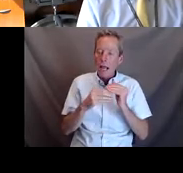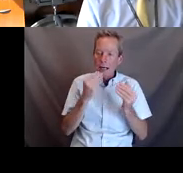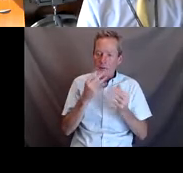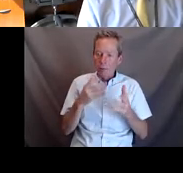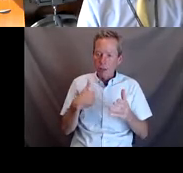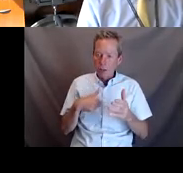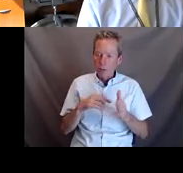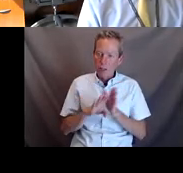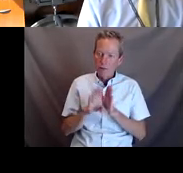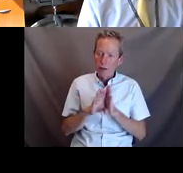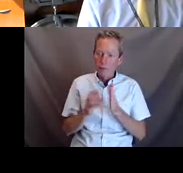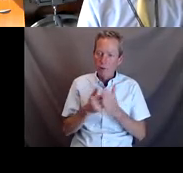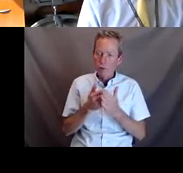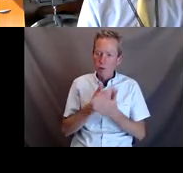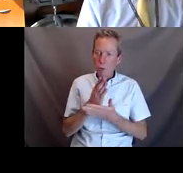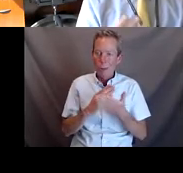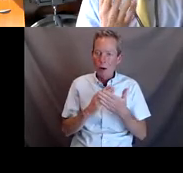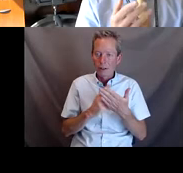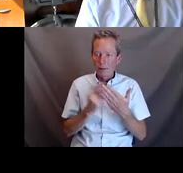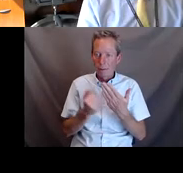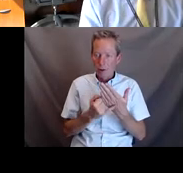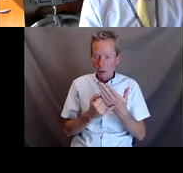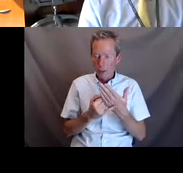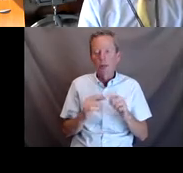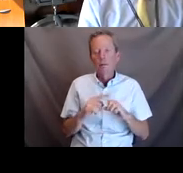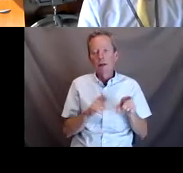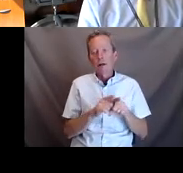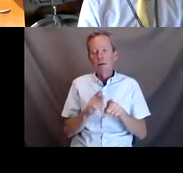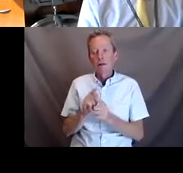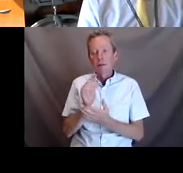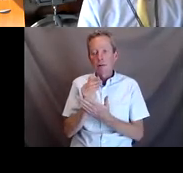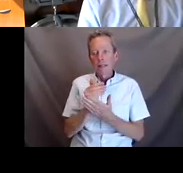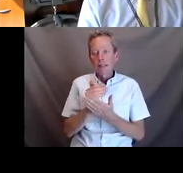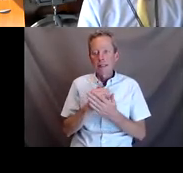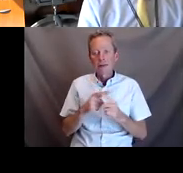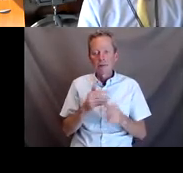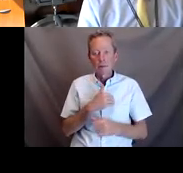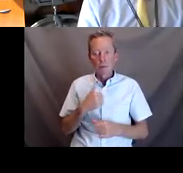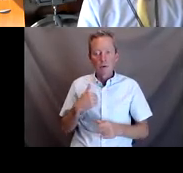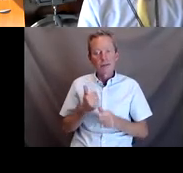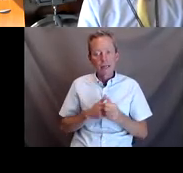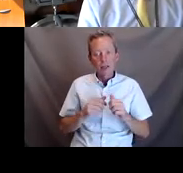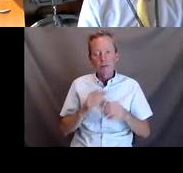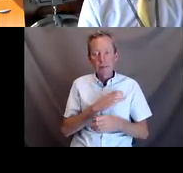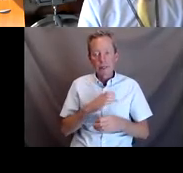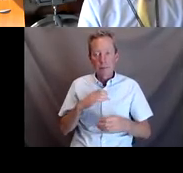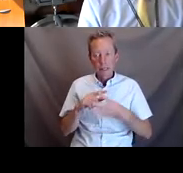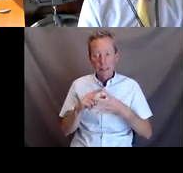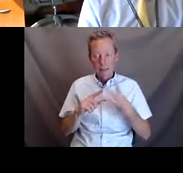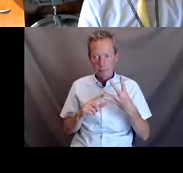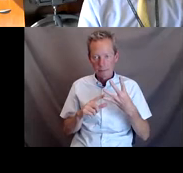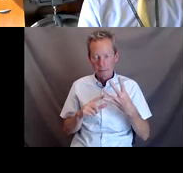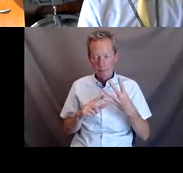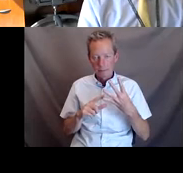we develop new components and phases. But there is also a list of the members of each of these groups on that website for